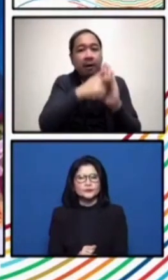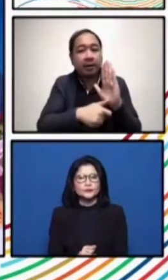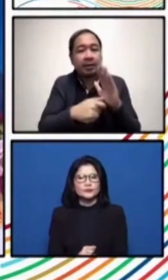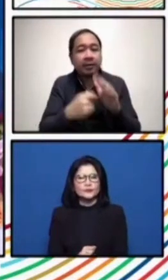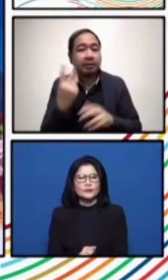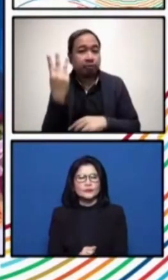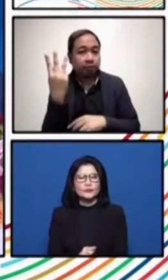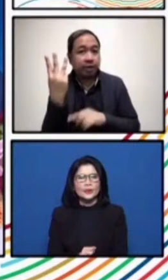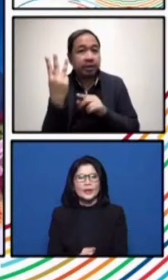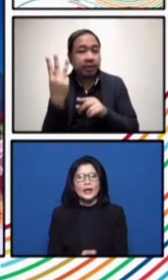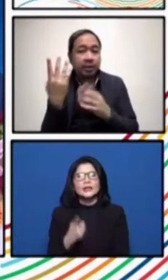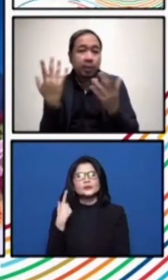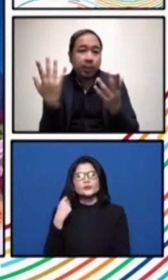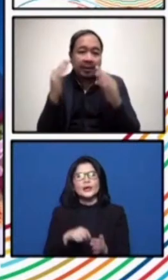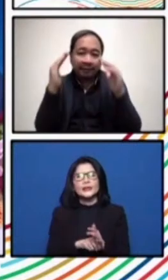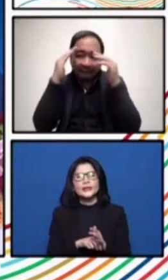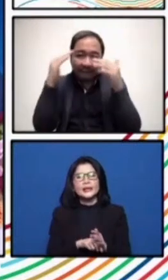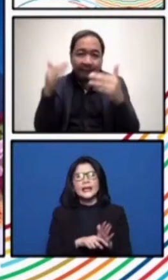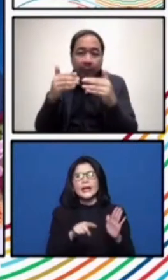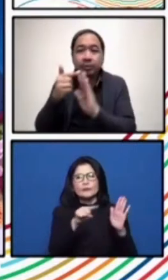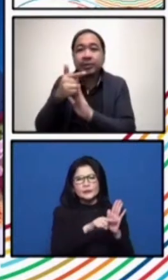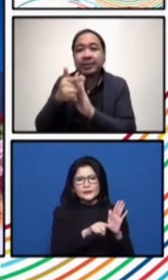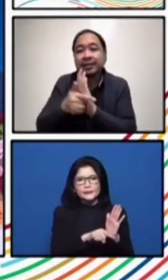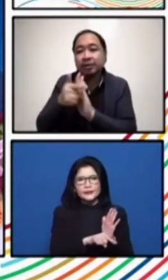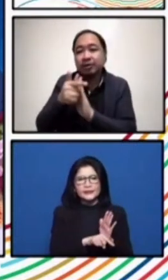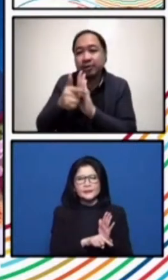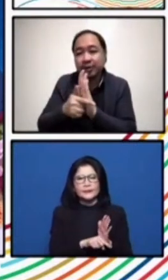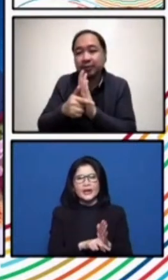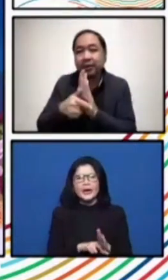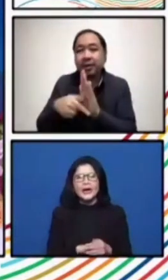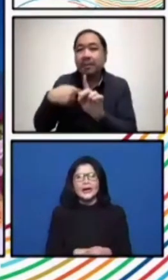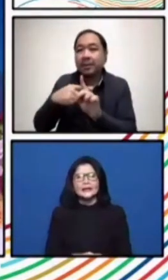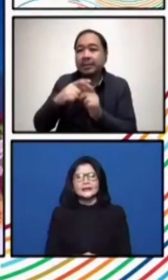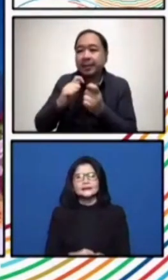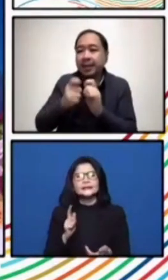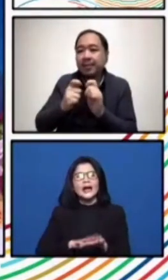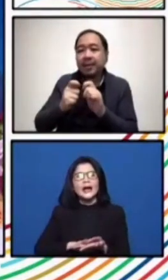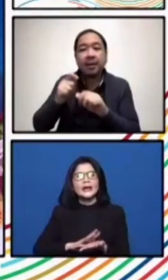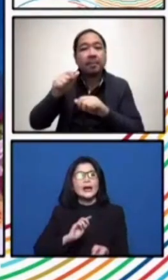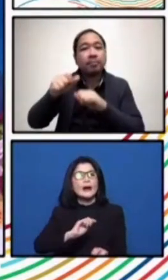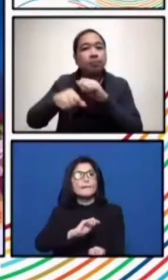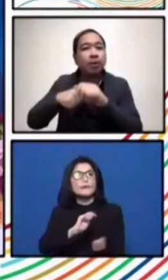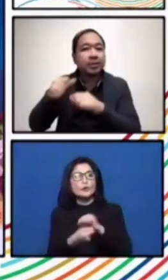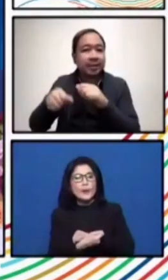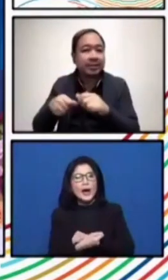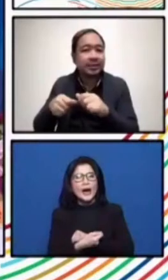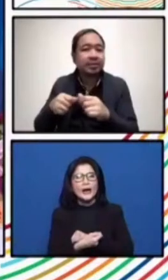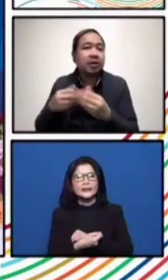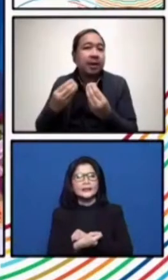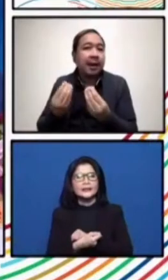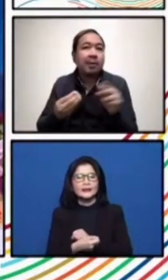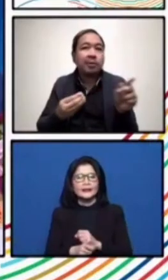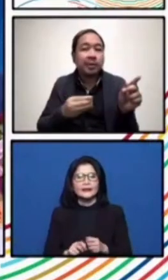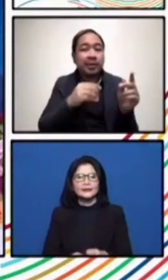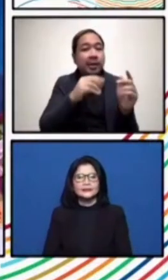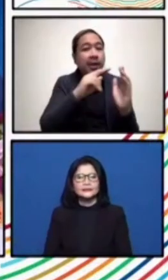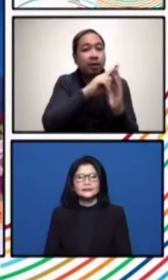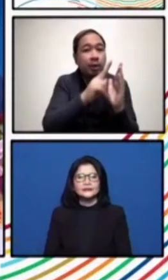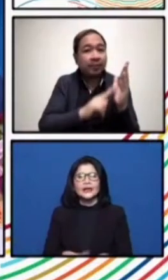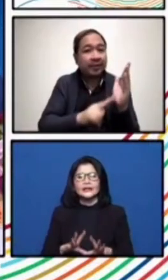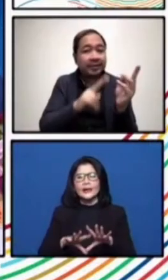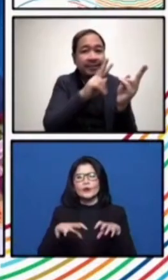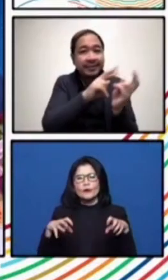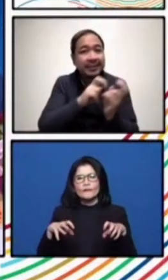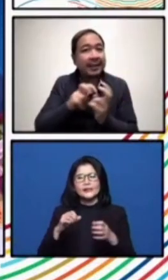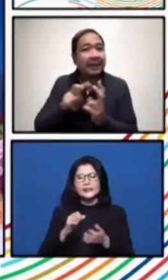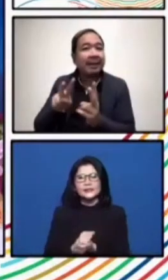the principle of the legislative and the amendment process for implementing the convention and